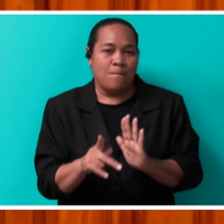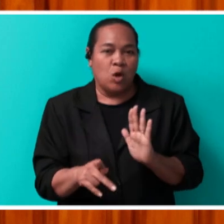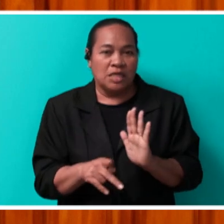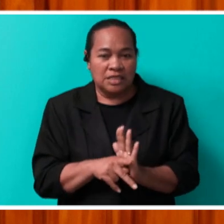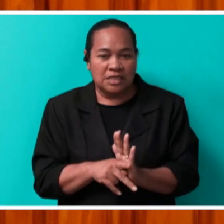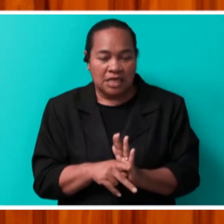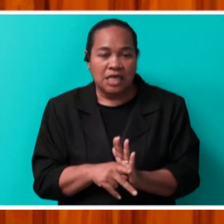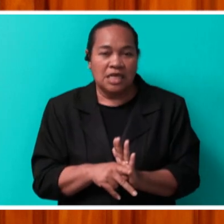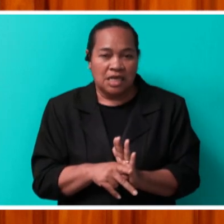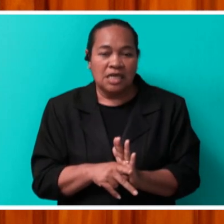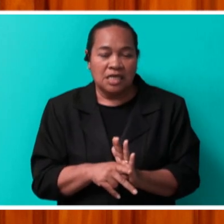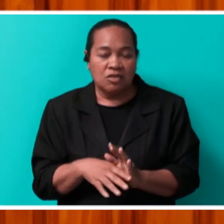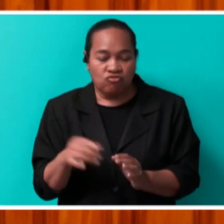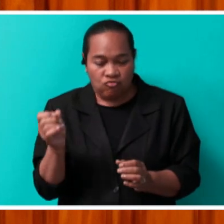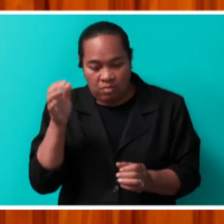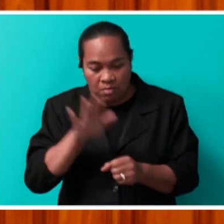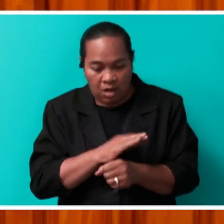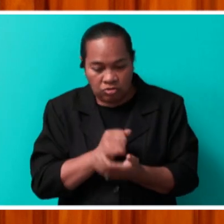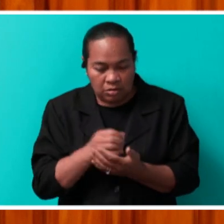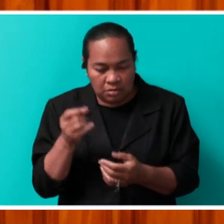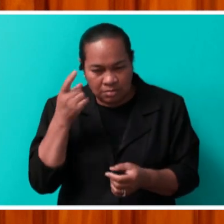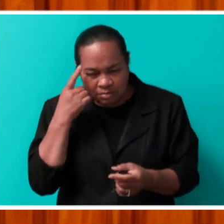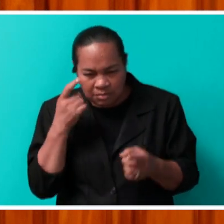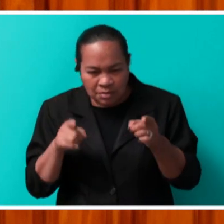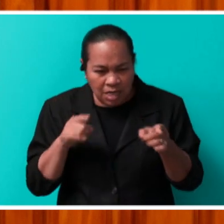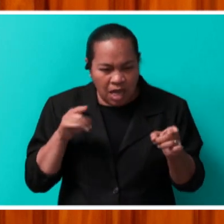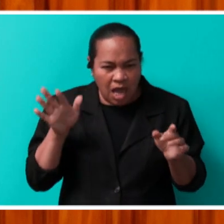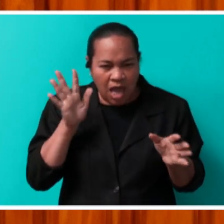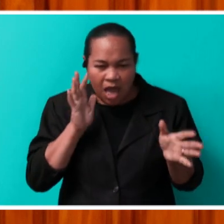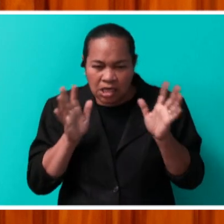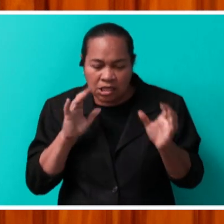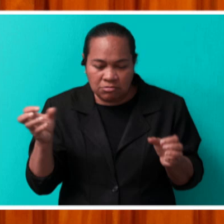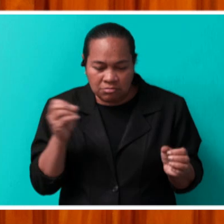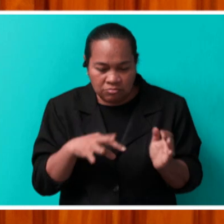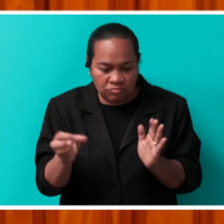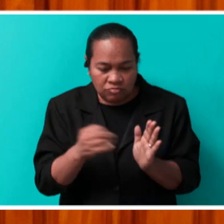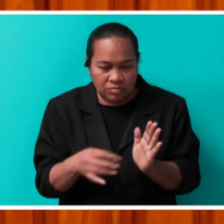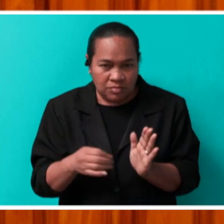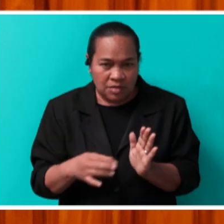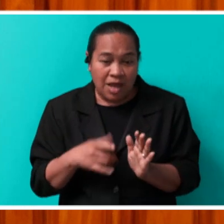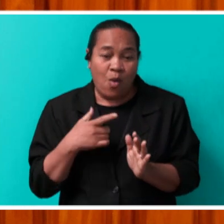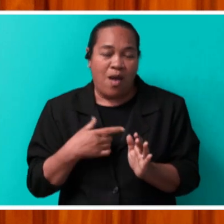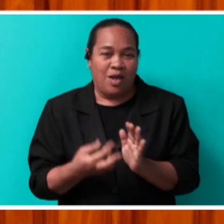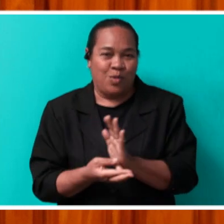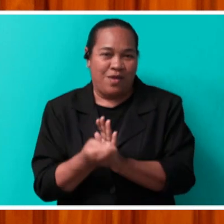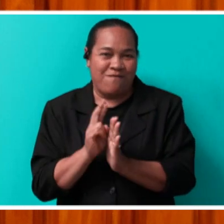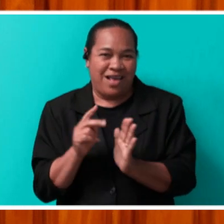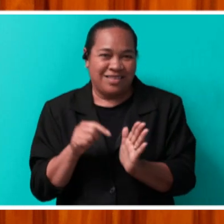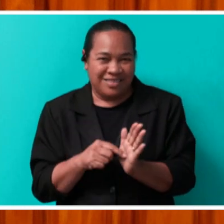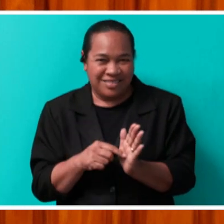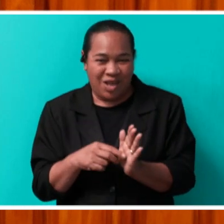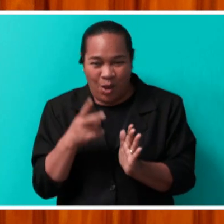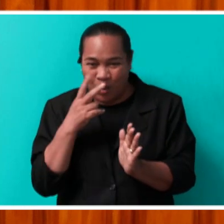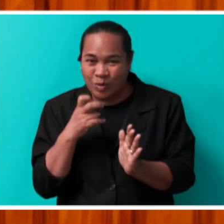into consideration those elements that have been included in this revised education bill